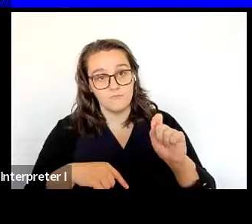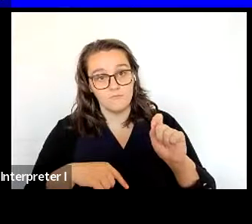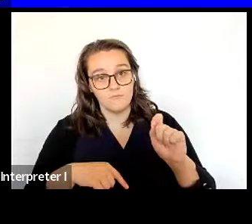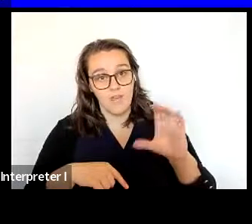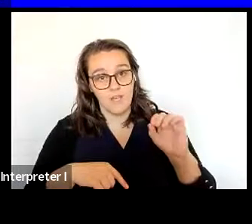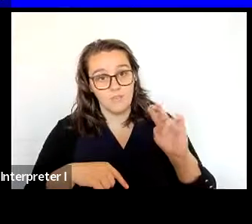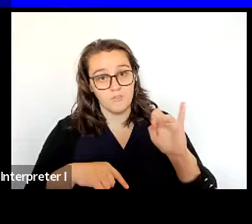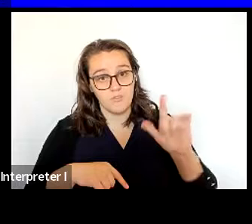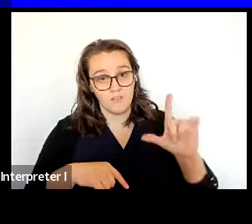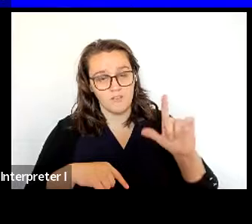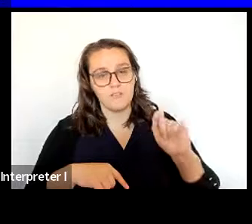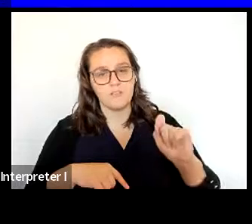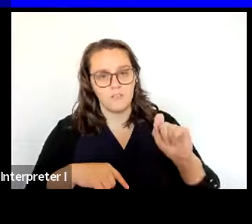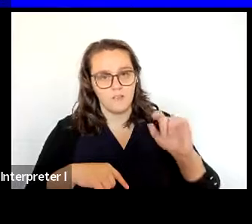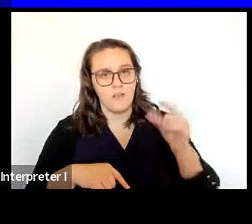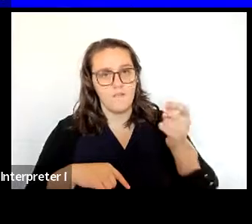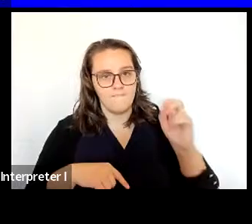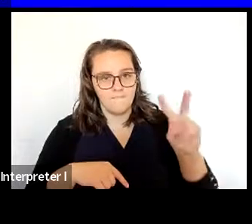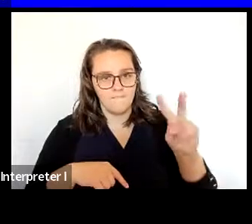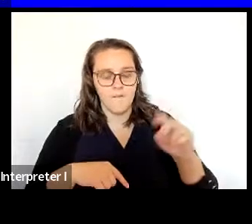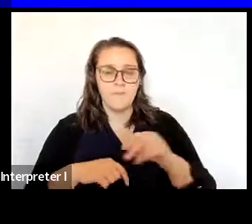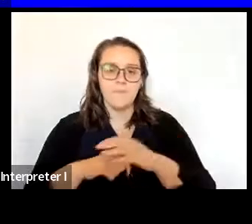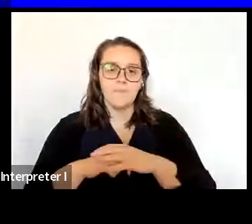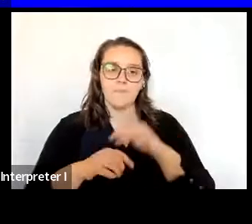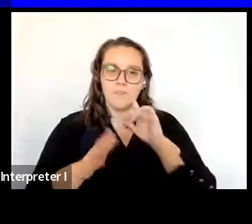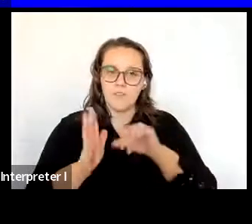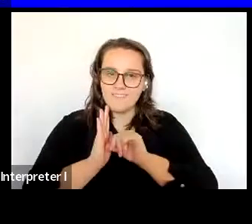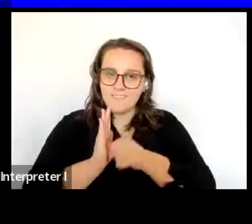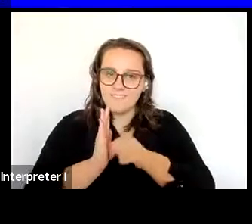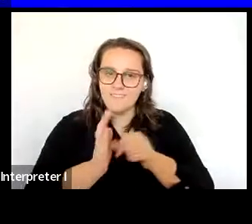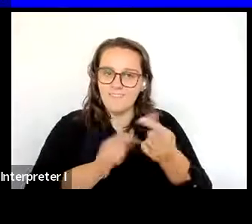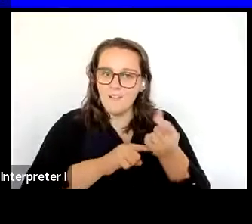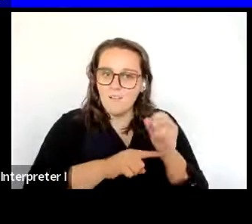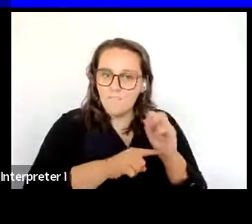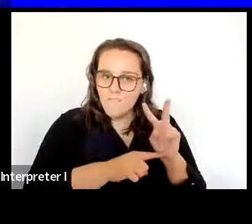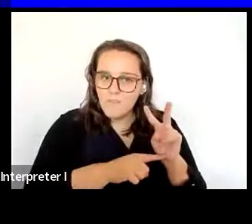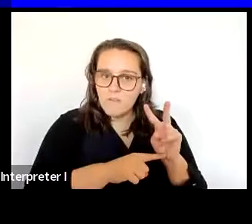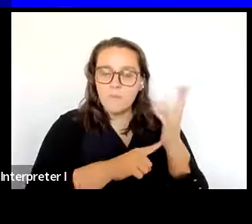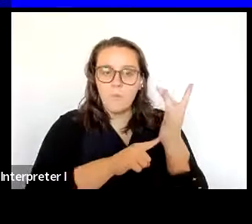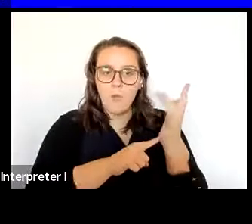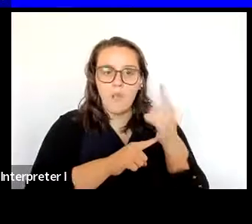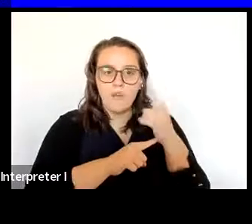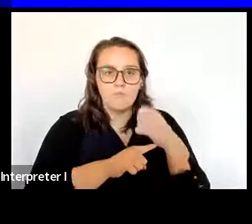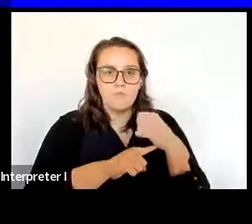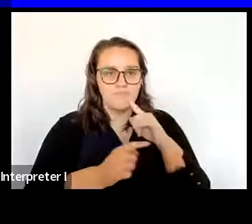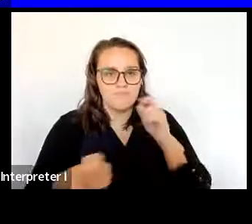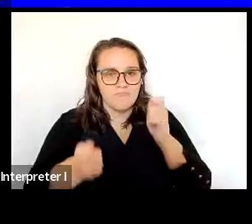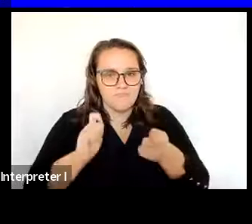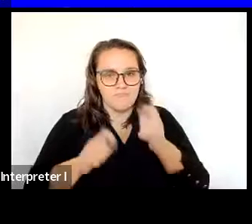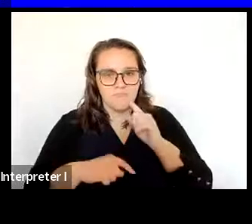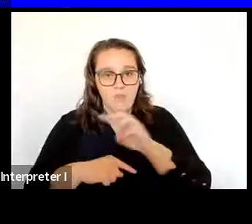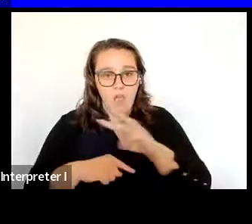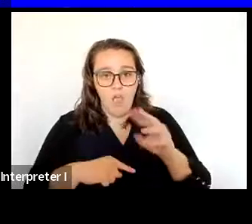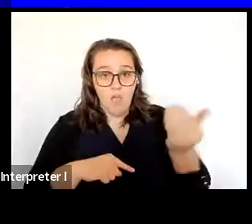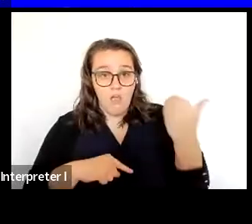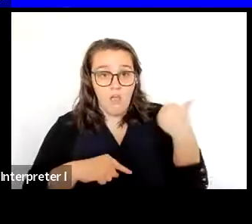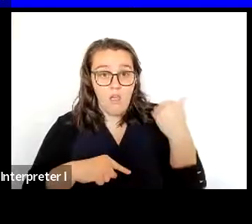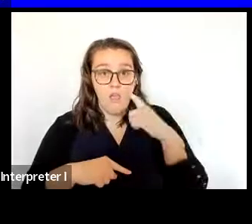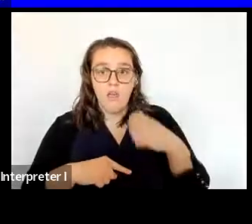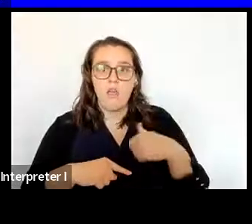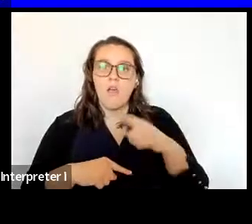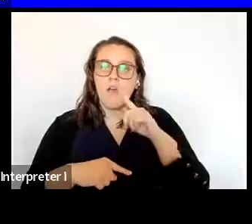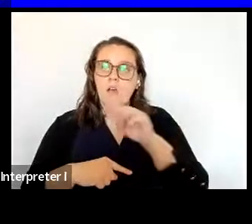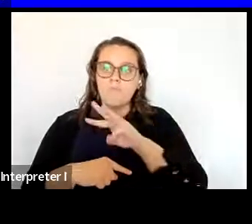www.dccouncil.gov. And I emphasize the gov because we have changed our website address from dccouncil.us